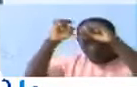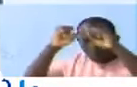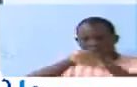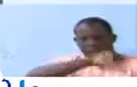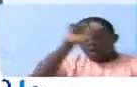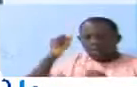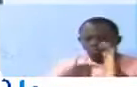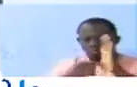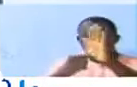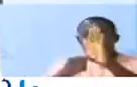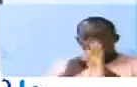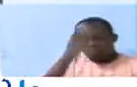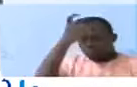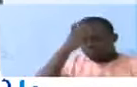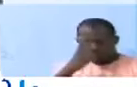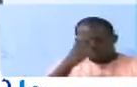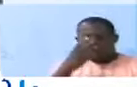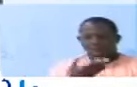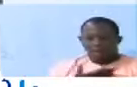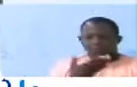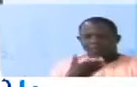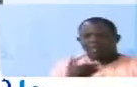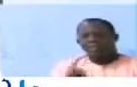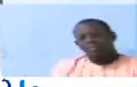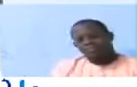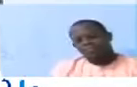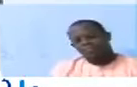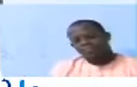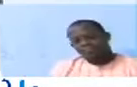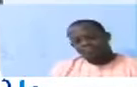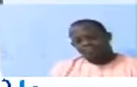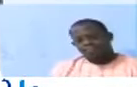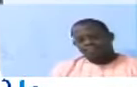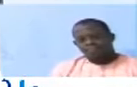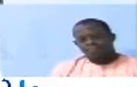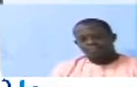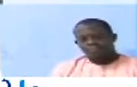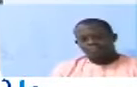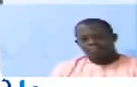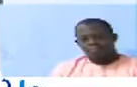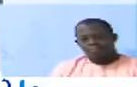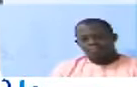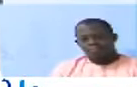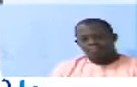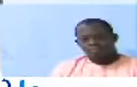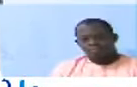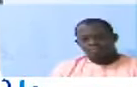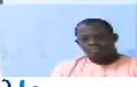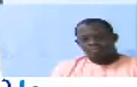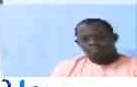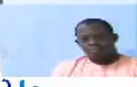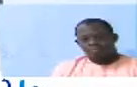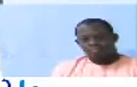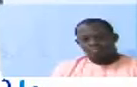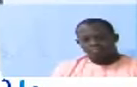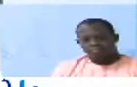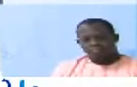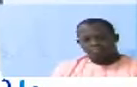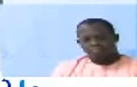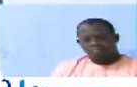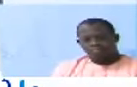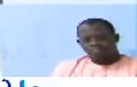difficulties. Amanke mo kilinkuti ngambulo ulindile nubanko be, puru banko be, momo safambono, ngakafunyo